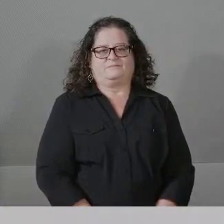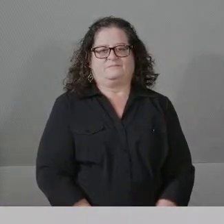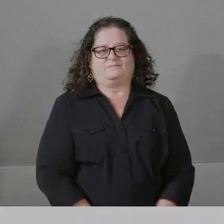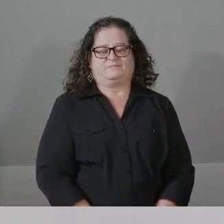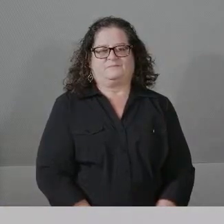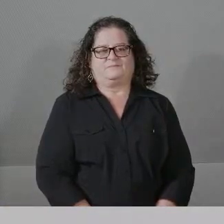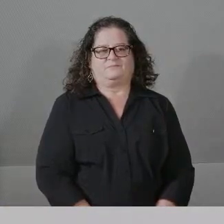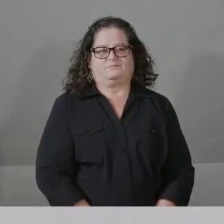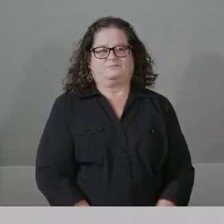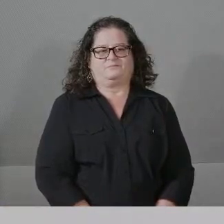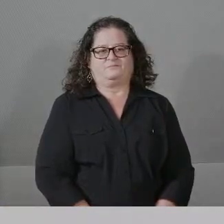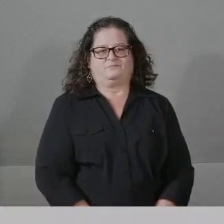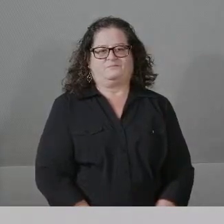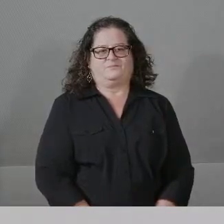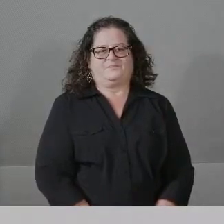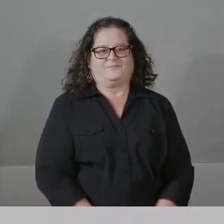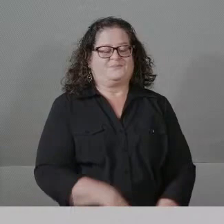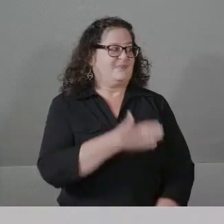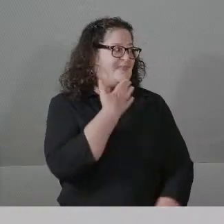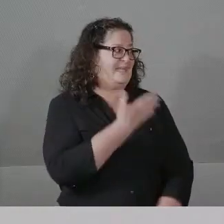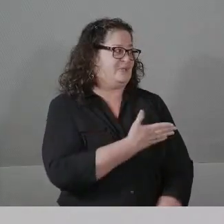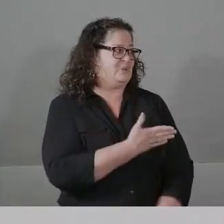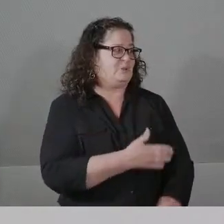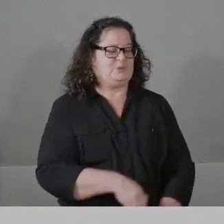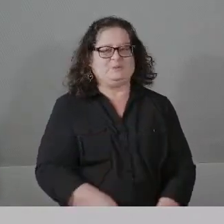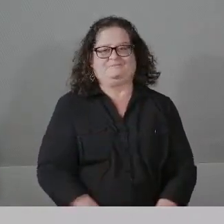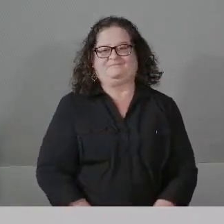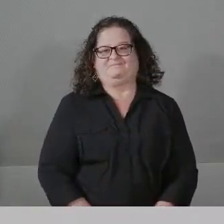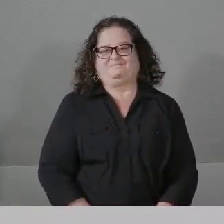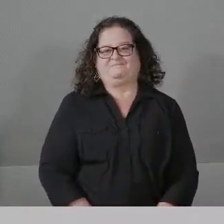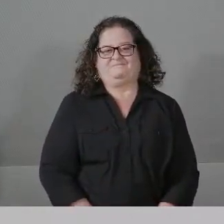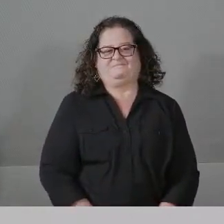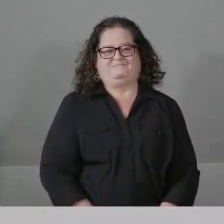There you go. Thank you. You're welcome. Here.